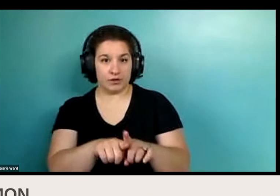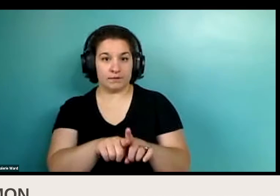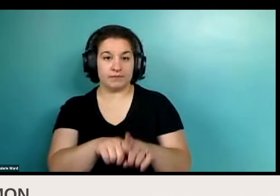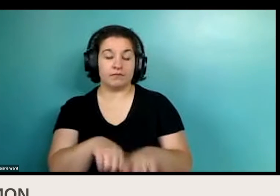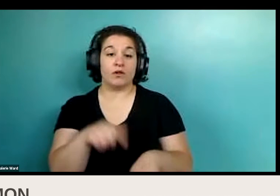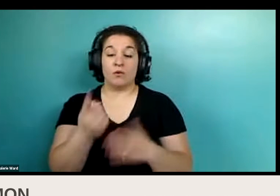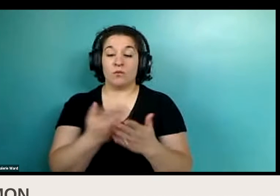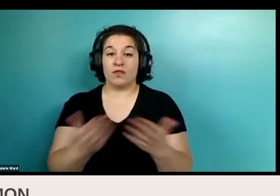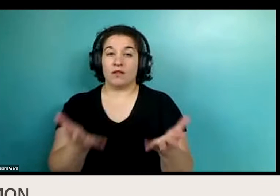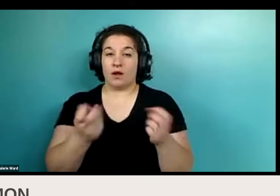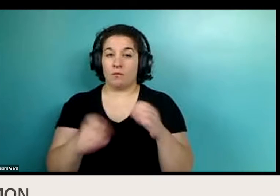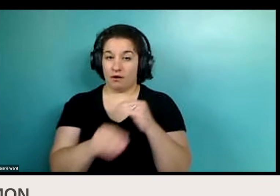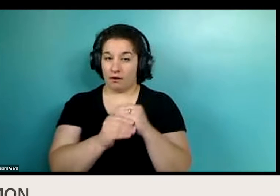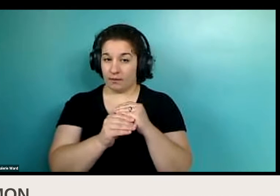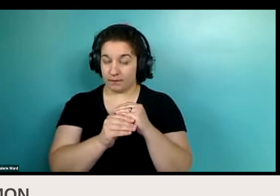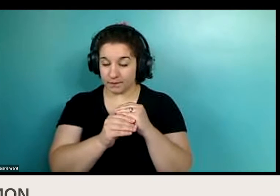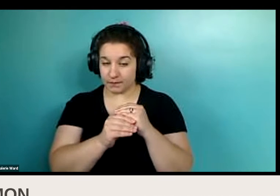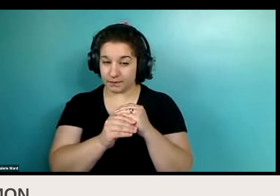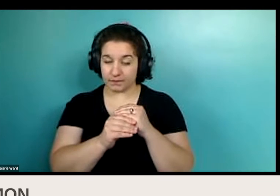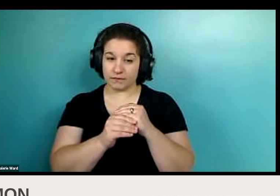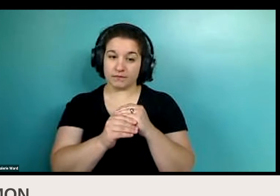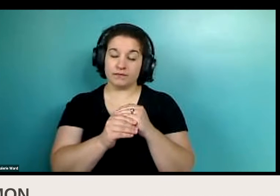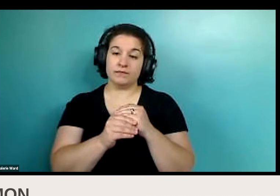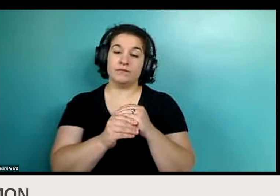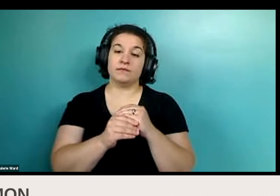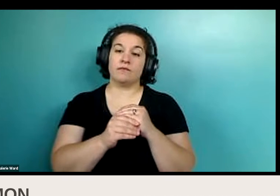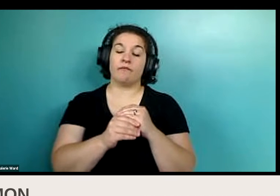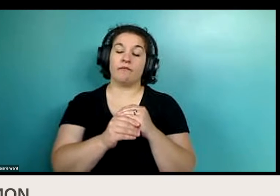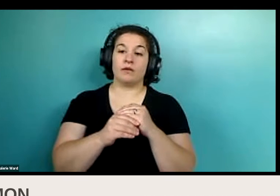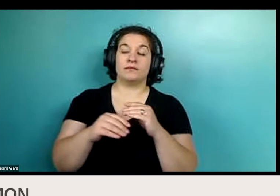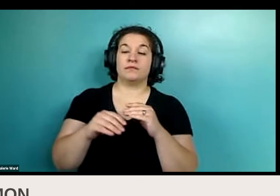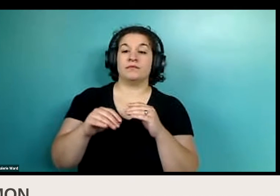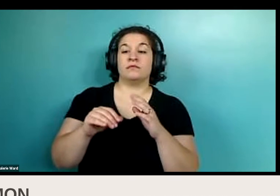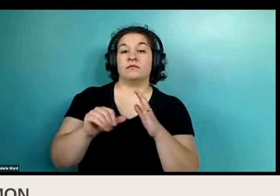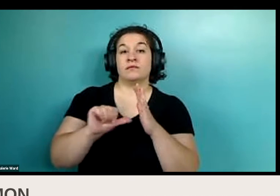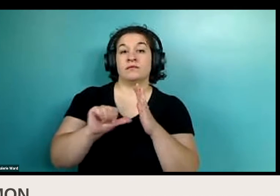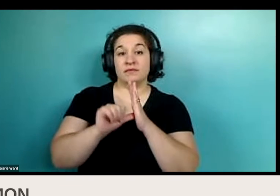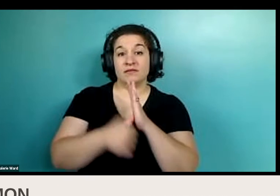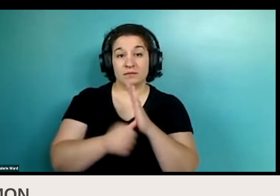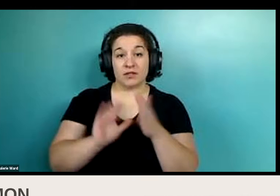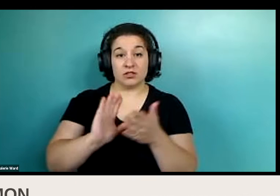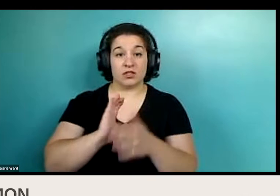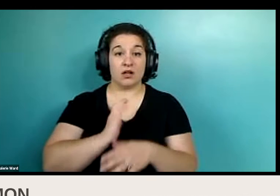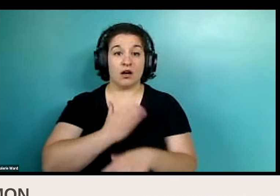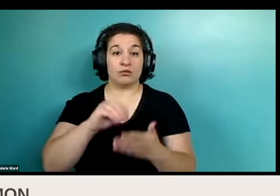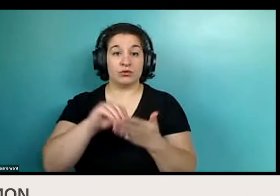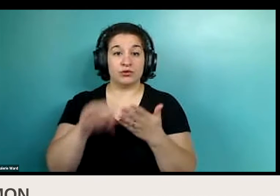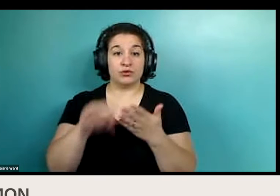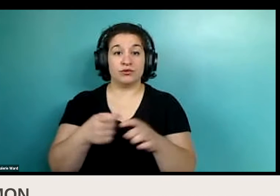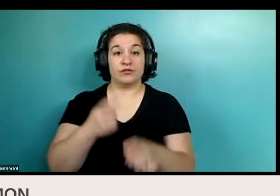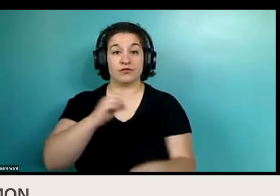want to add is, especially our students from China will often